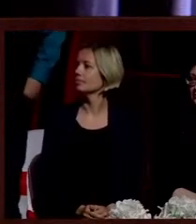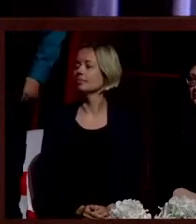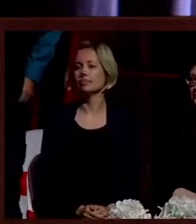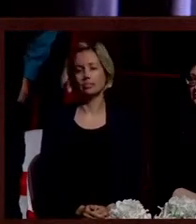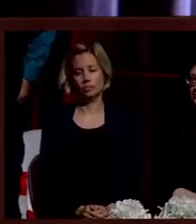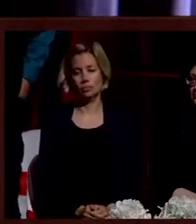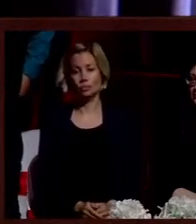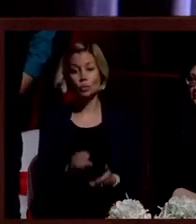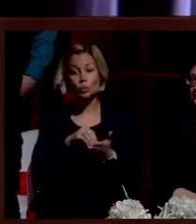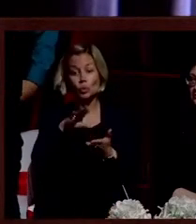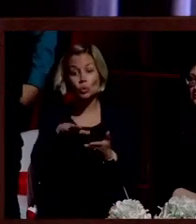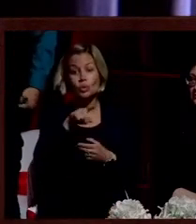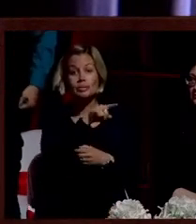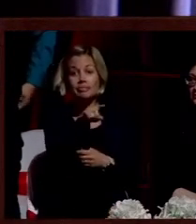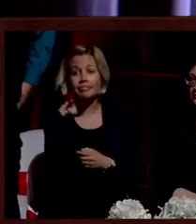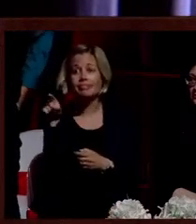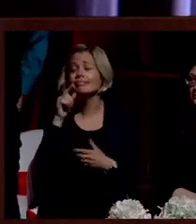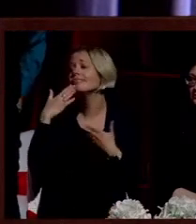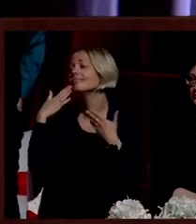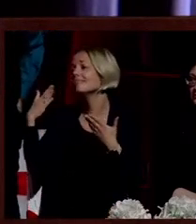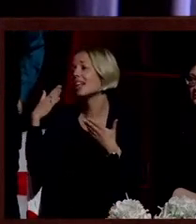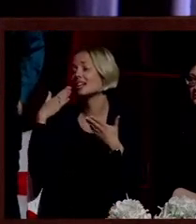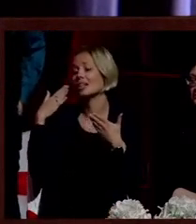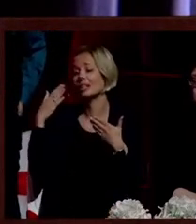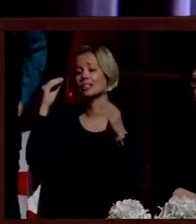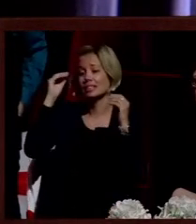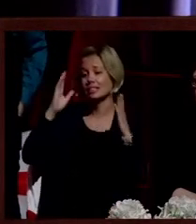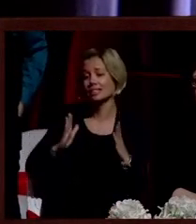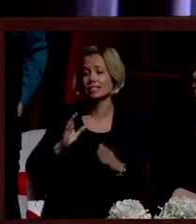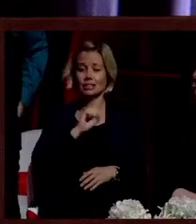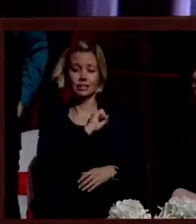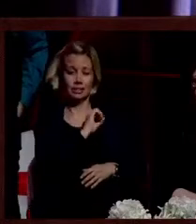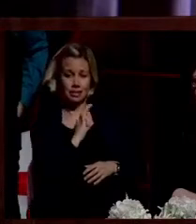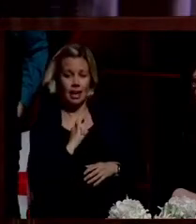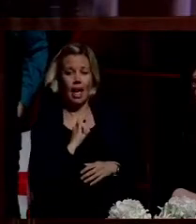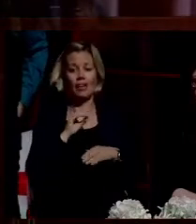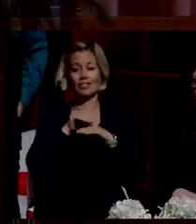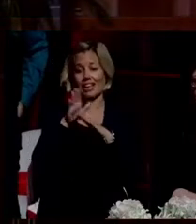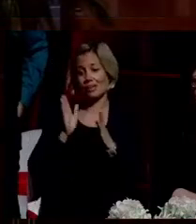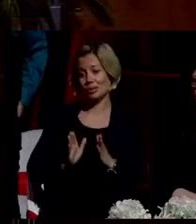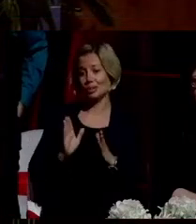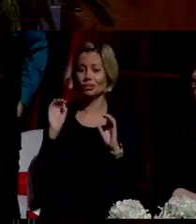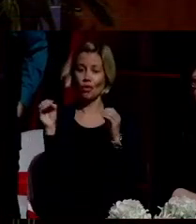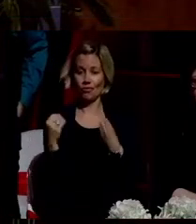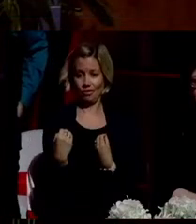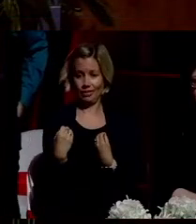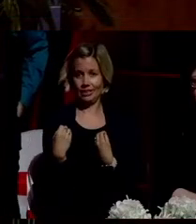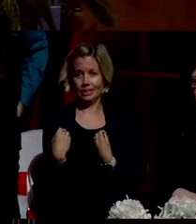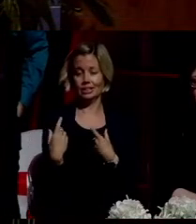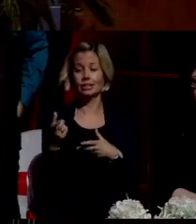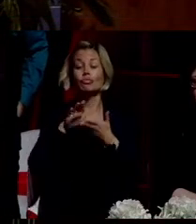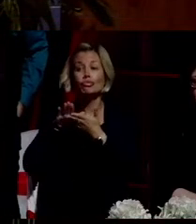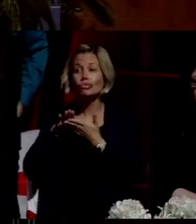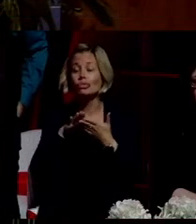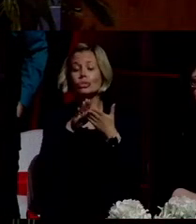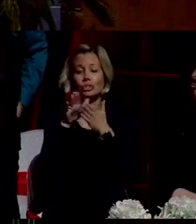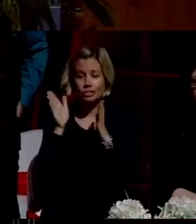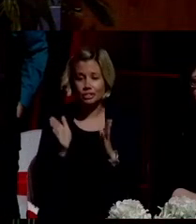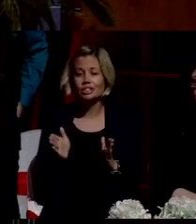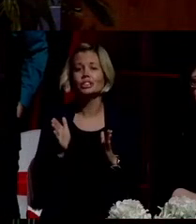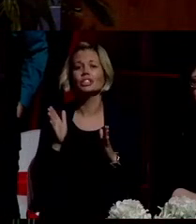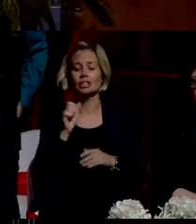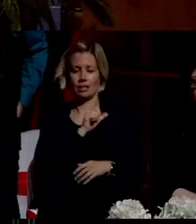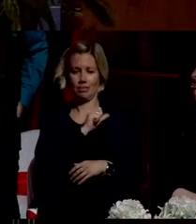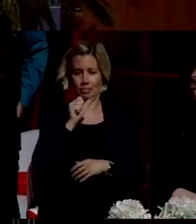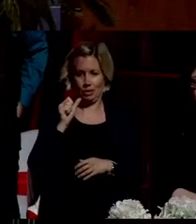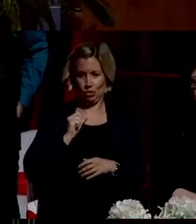Students, take a moment to also thank your teachers, counselors, assistants, office staff, ground staff, custodians,